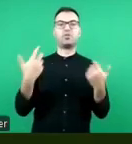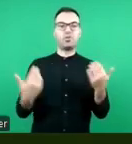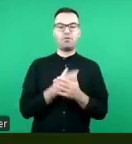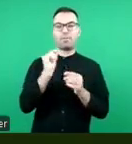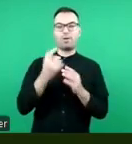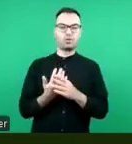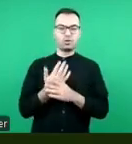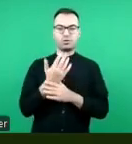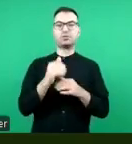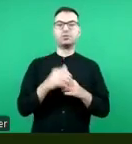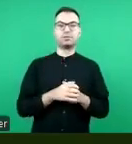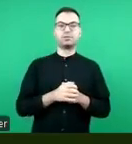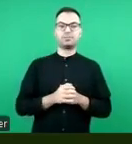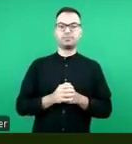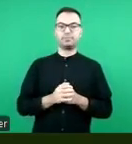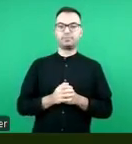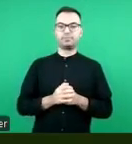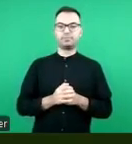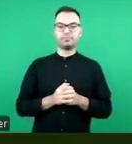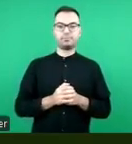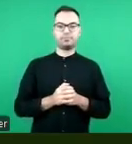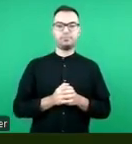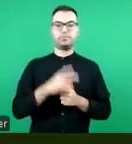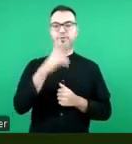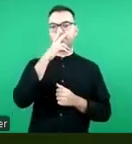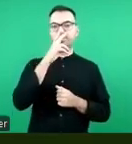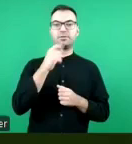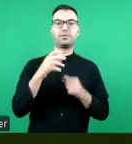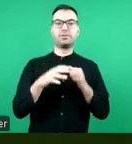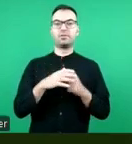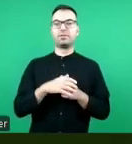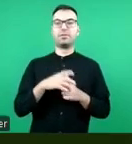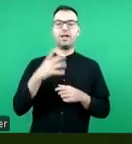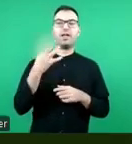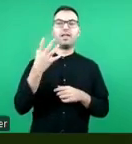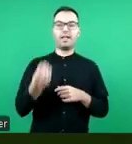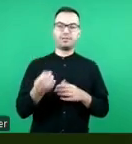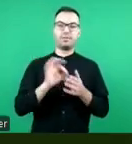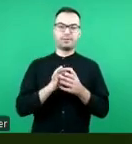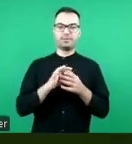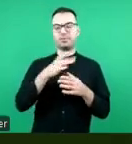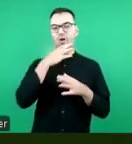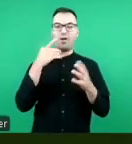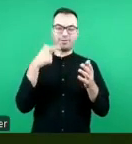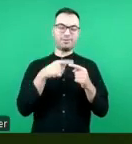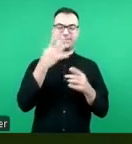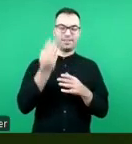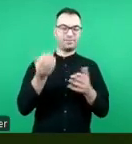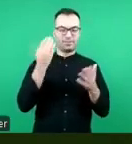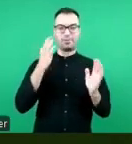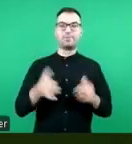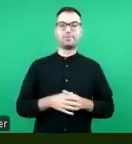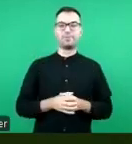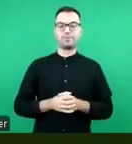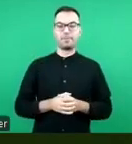regenerating spruces, you see some beech tree here. It's a picture from autumn, so it's just autumn colors. And you